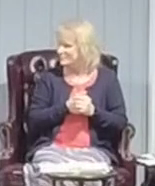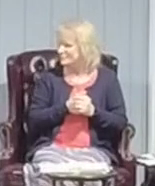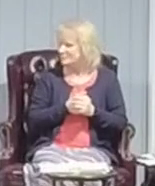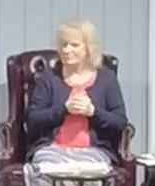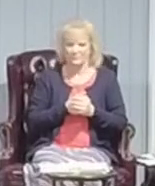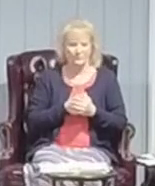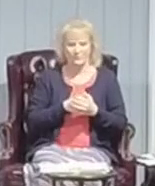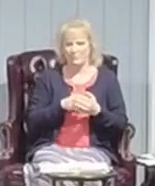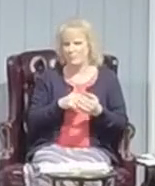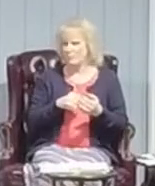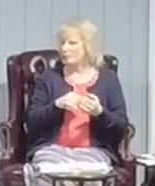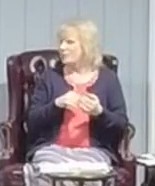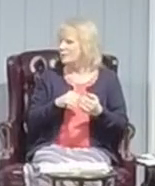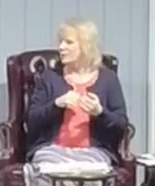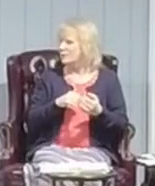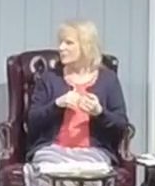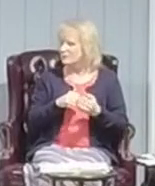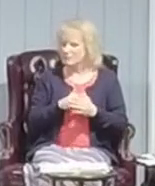Yeah. All